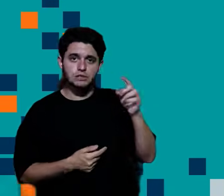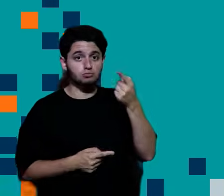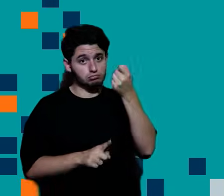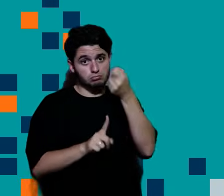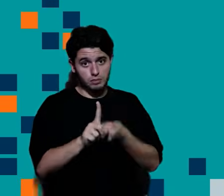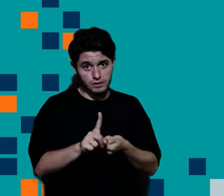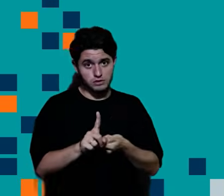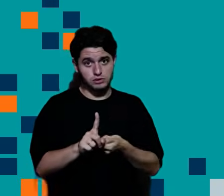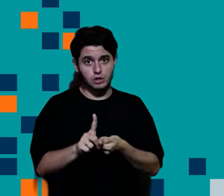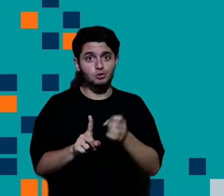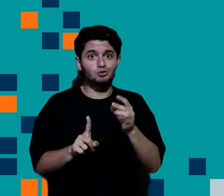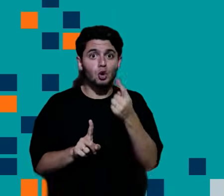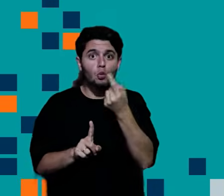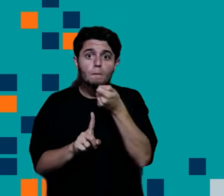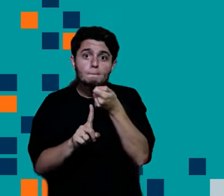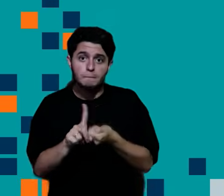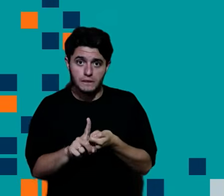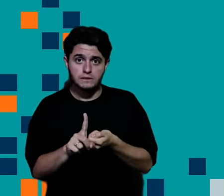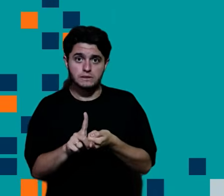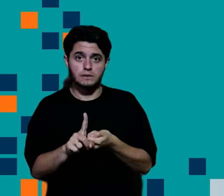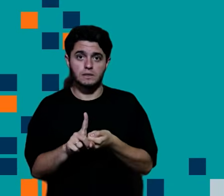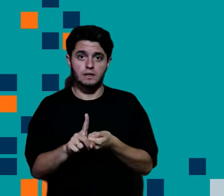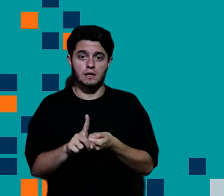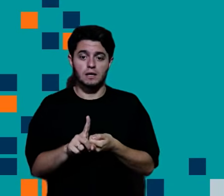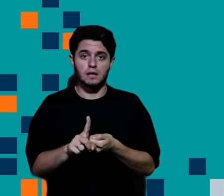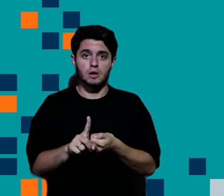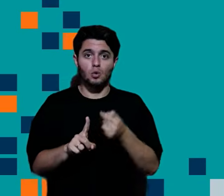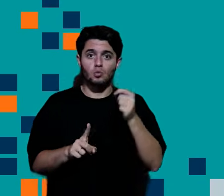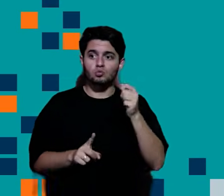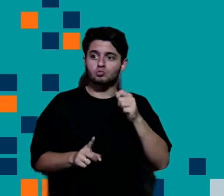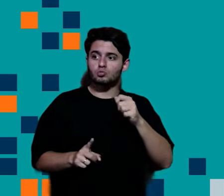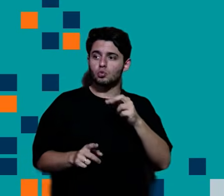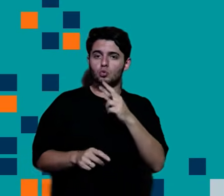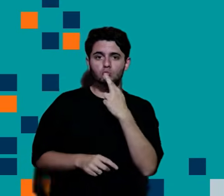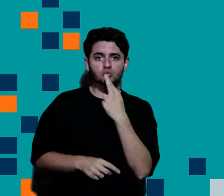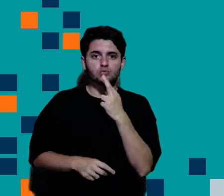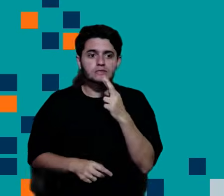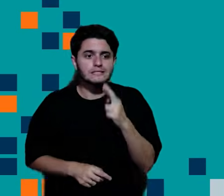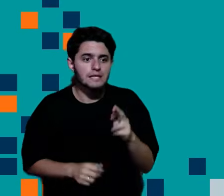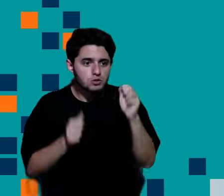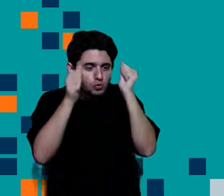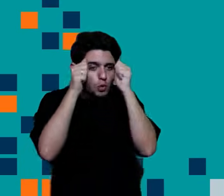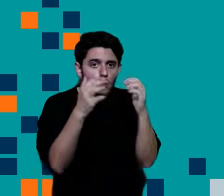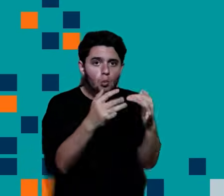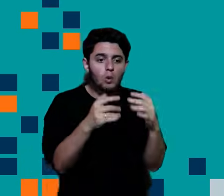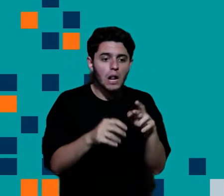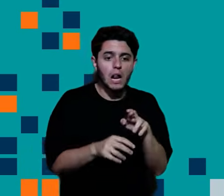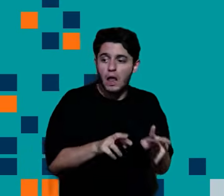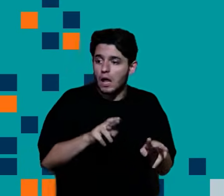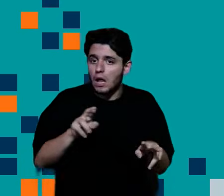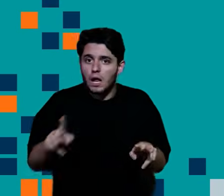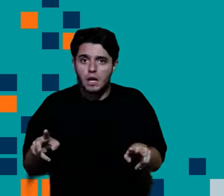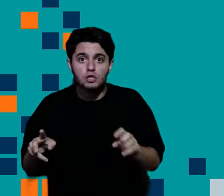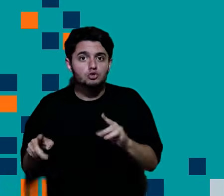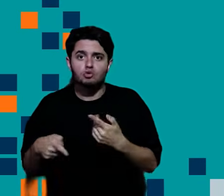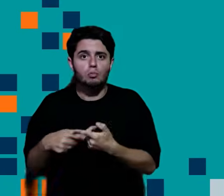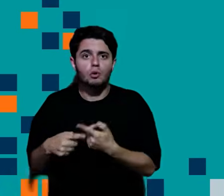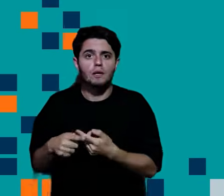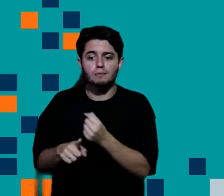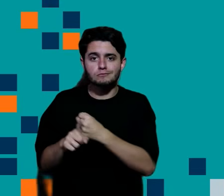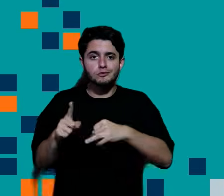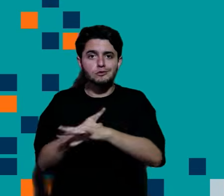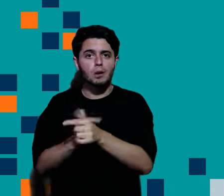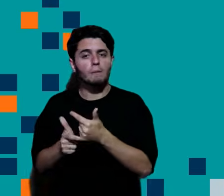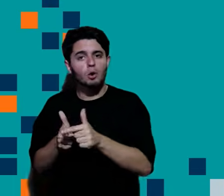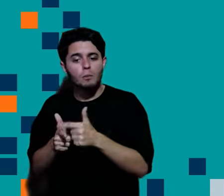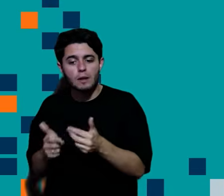just 30 days, she dissects the brains of the mice. This is only after 30 days.